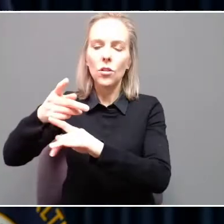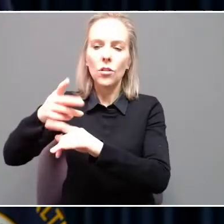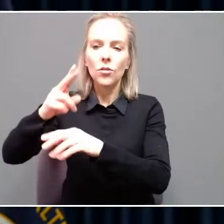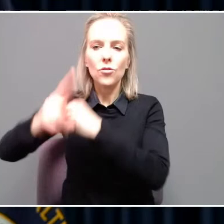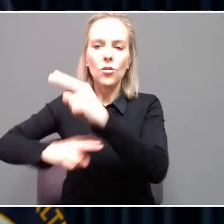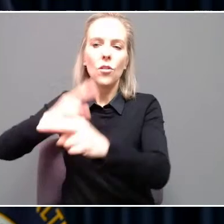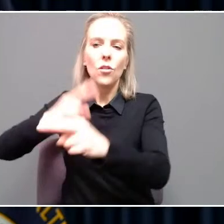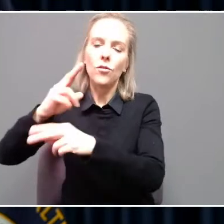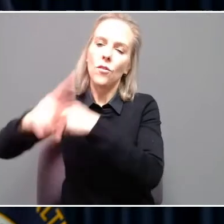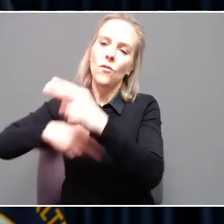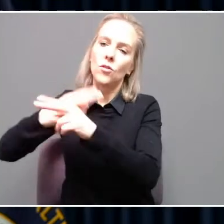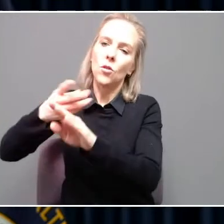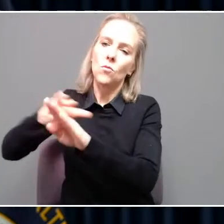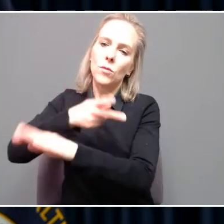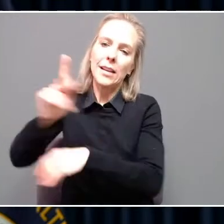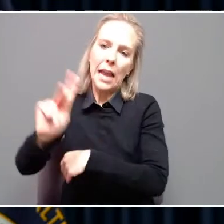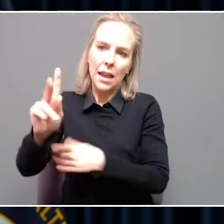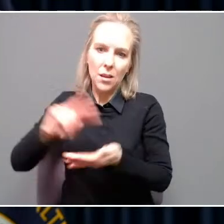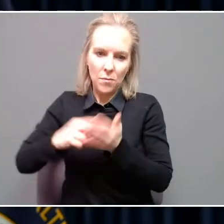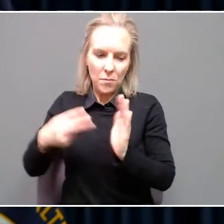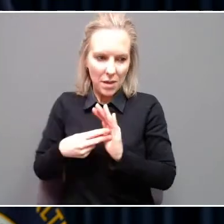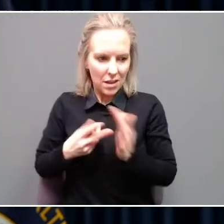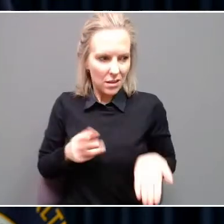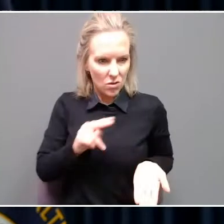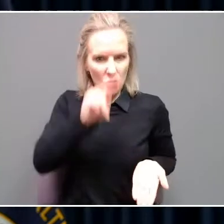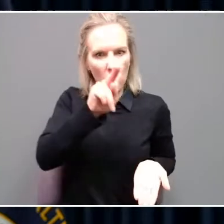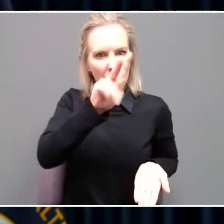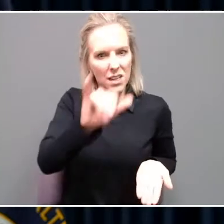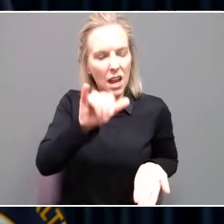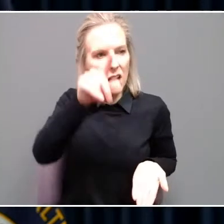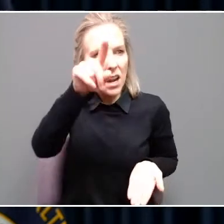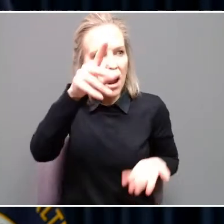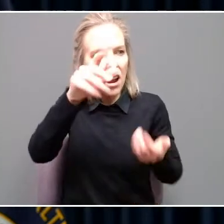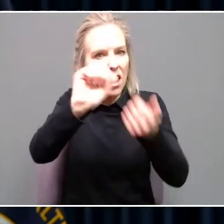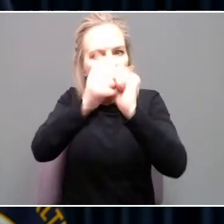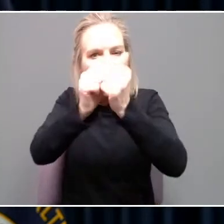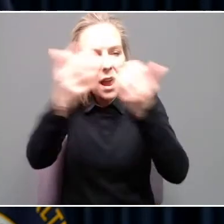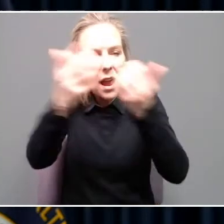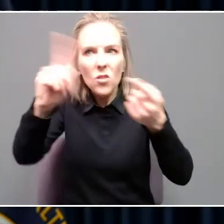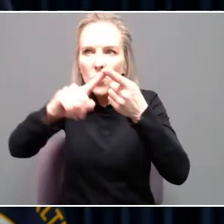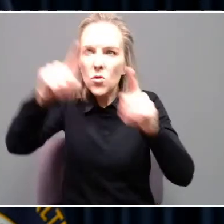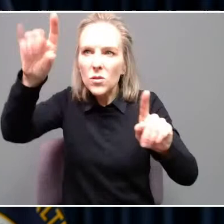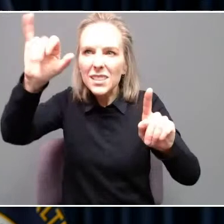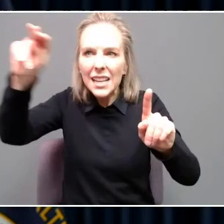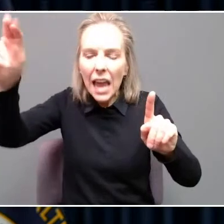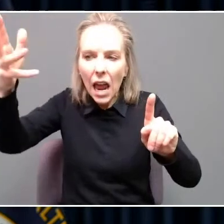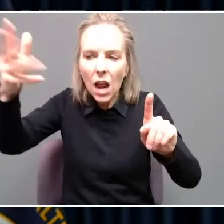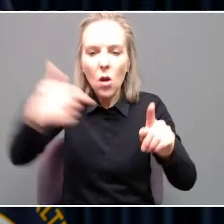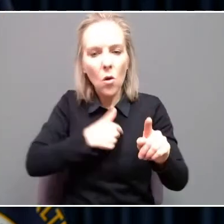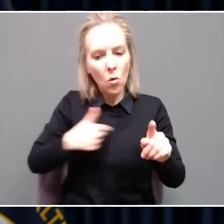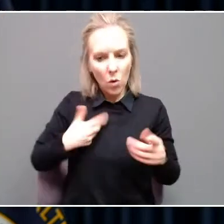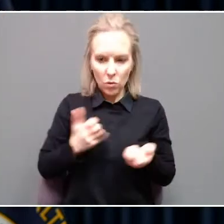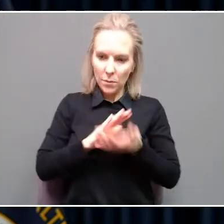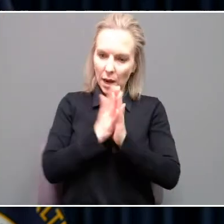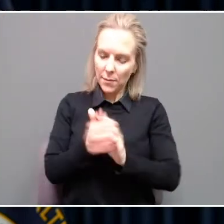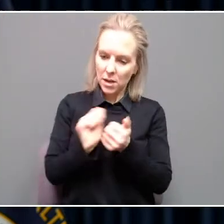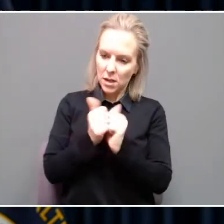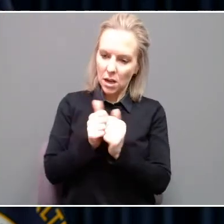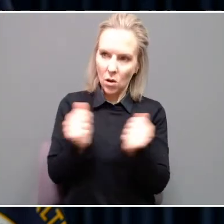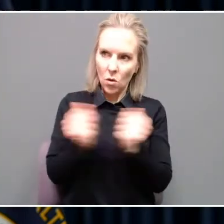got a disadvantage. So if we believe in competing, we like to compare ourselves to all other states. We're doing that. They're doing that with the income